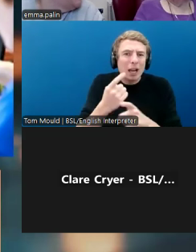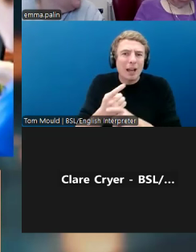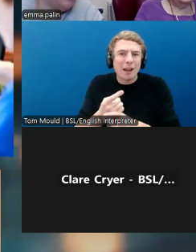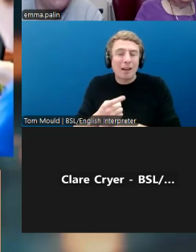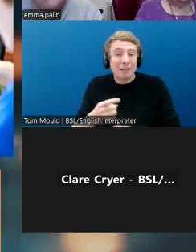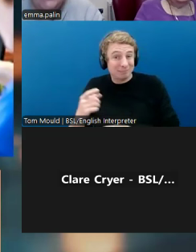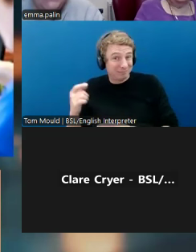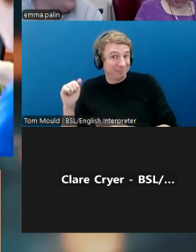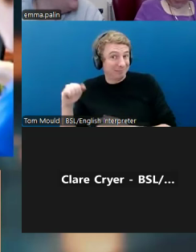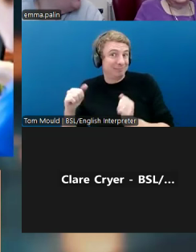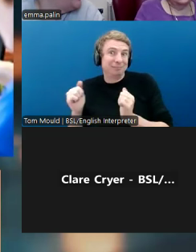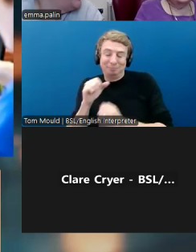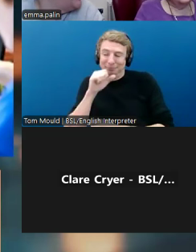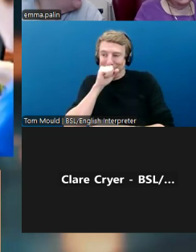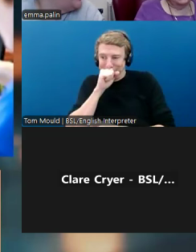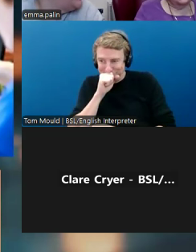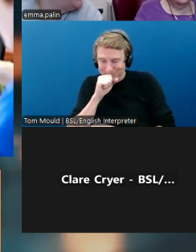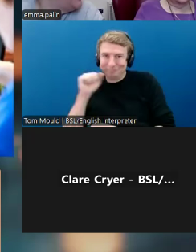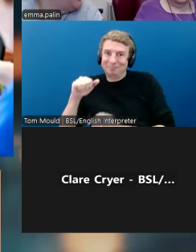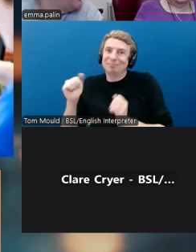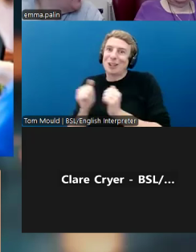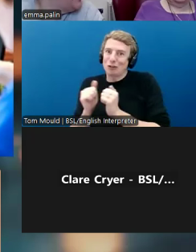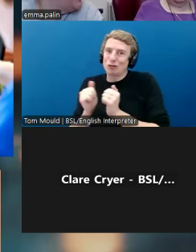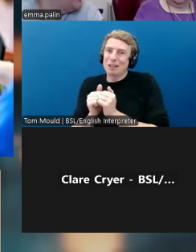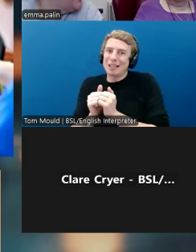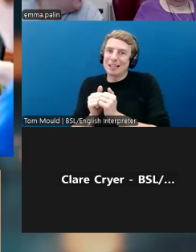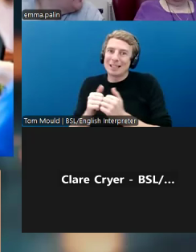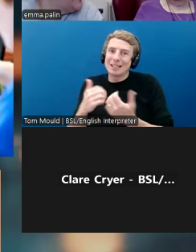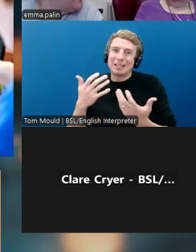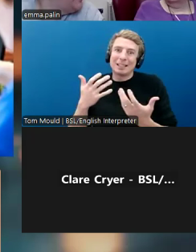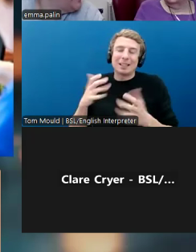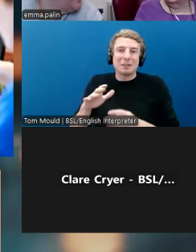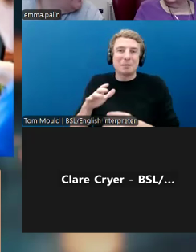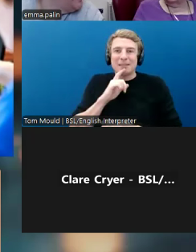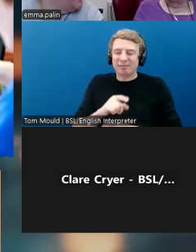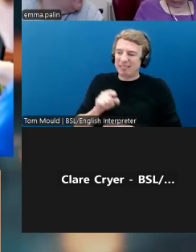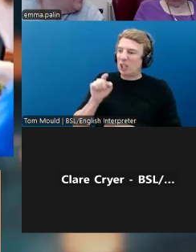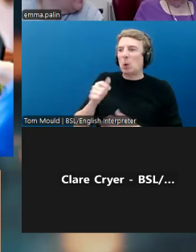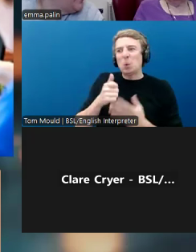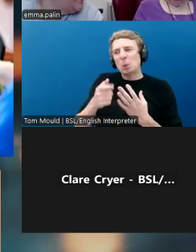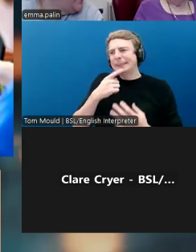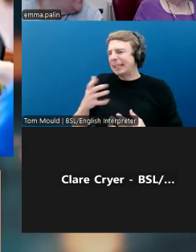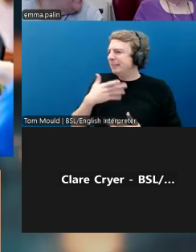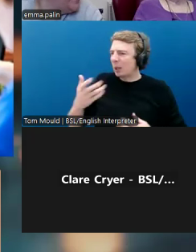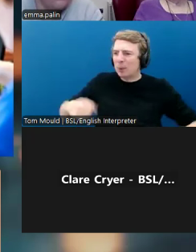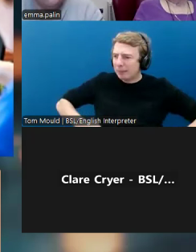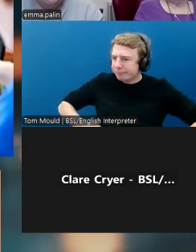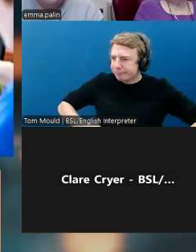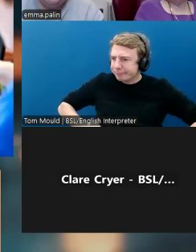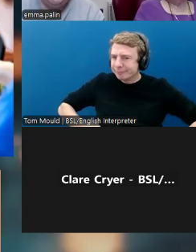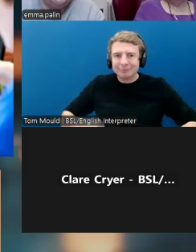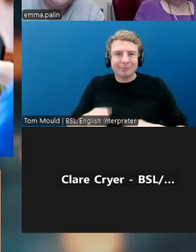would agree, yes, because she got me dotted as not liking it, can't do it. She said, "Oh, how you've changed."